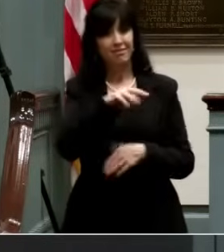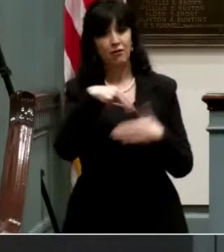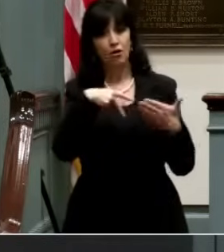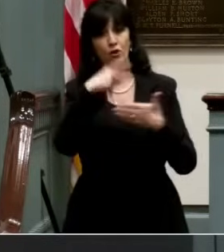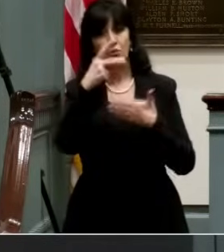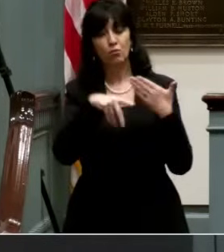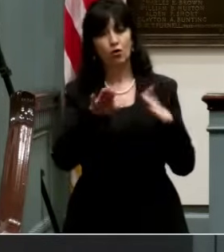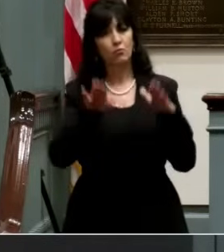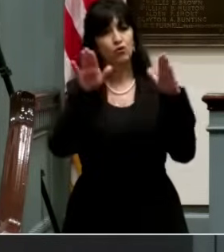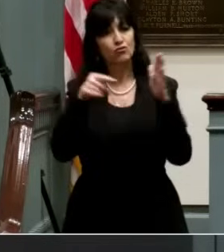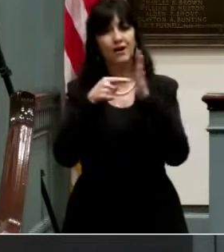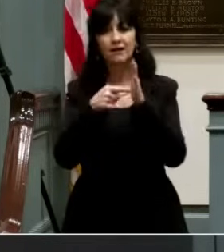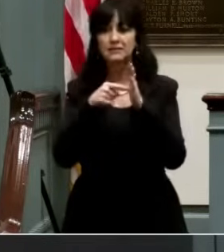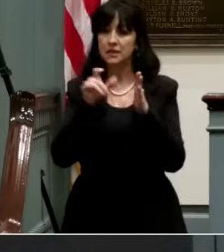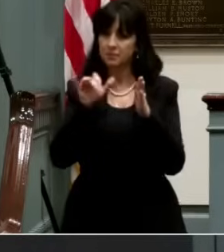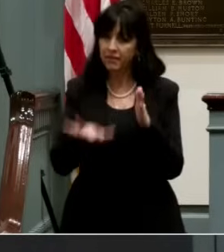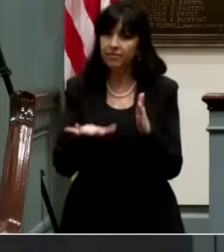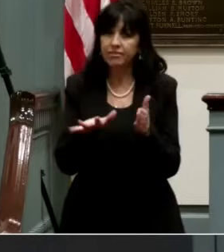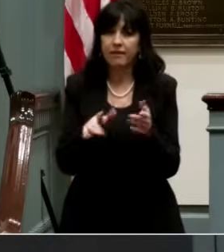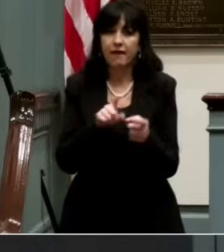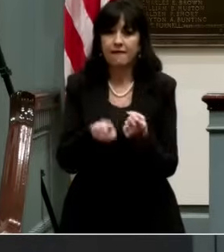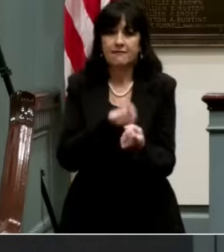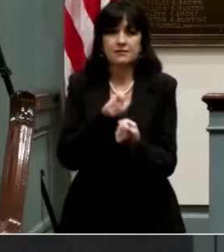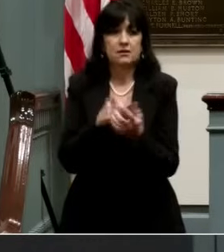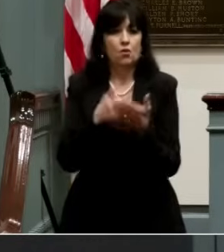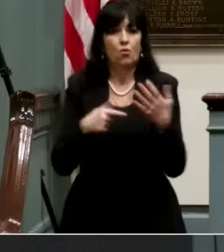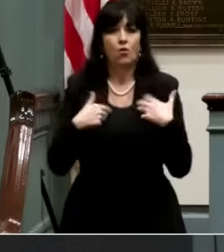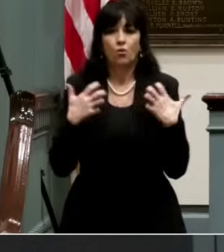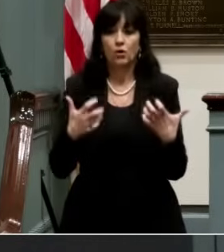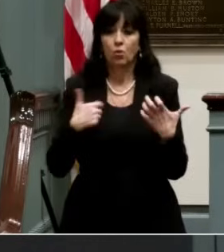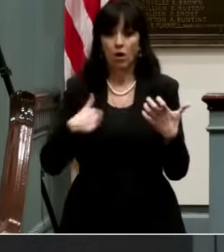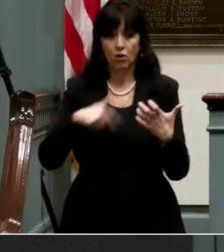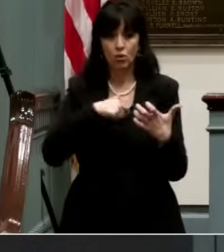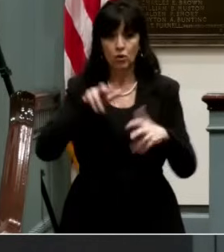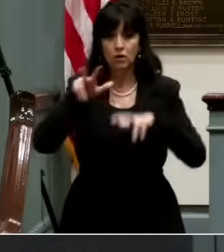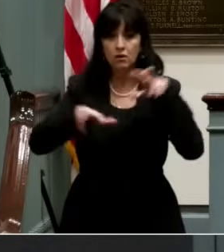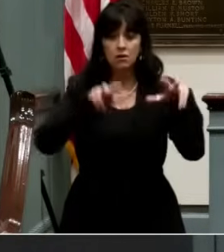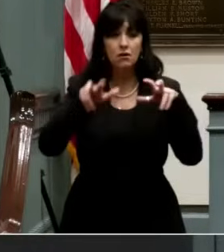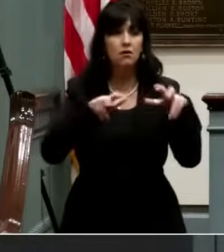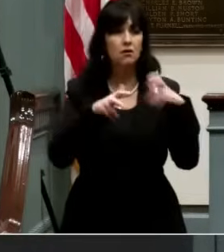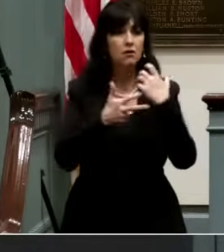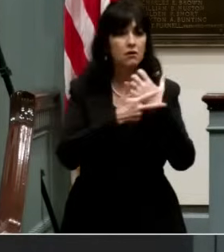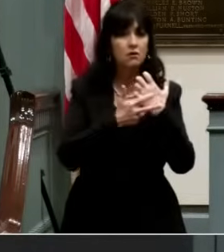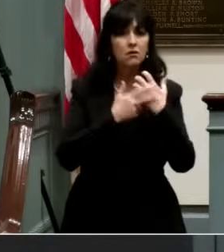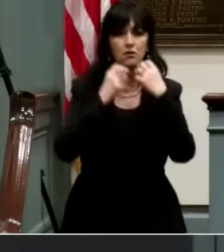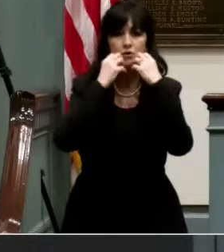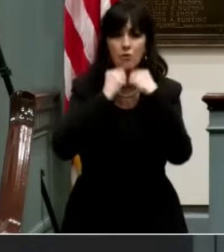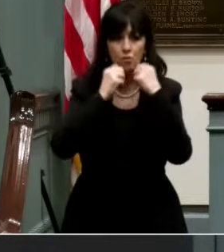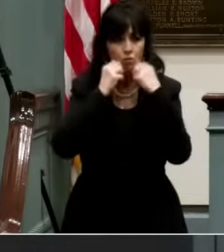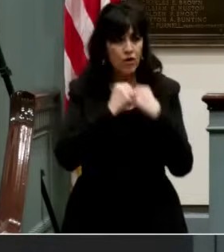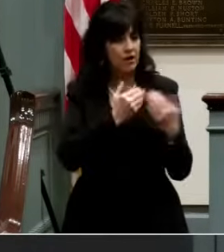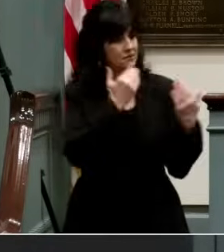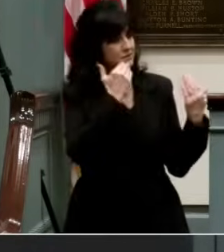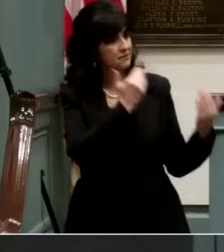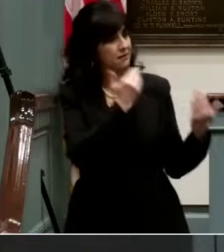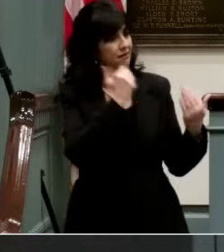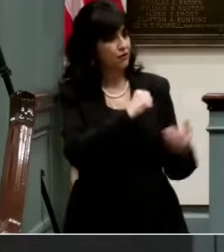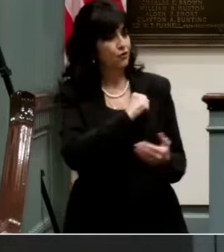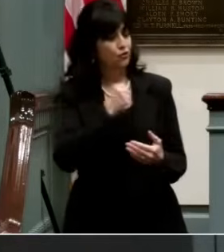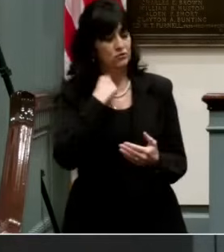example of what we're trying to achieve with state investments in ag land preservation. Thank you, Senator Skuse, for all your hard work